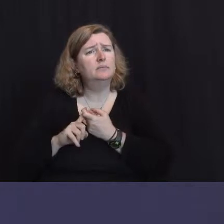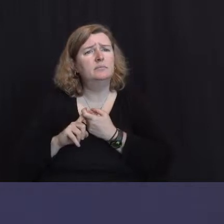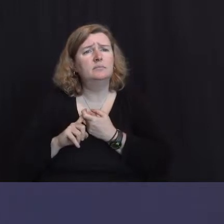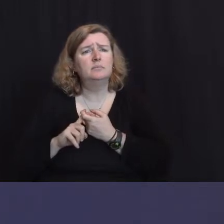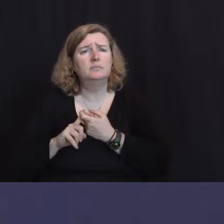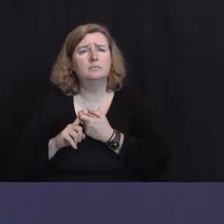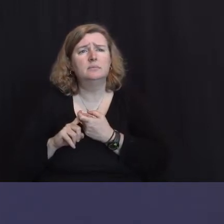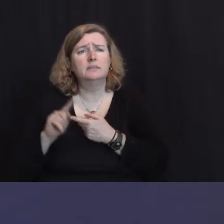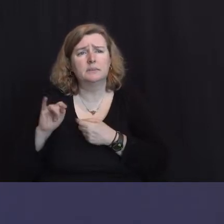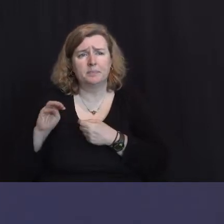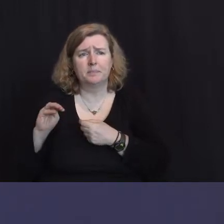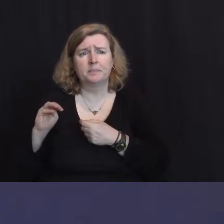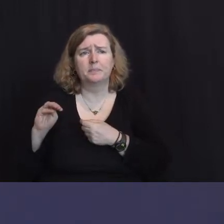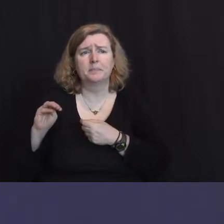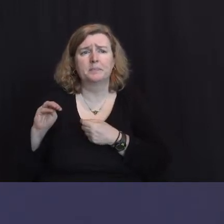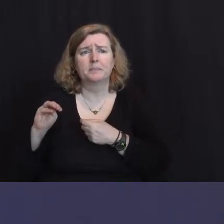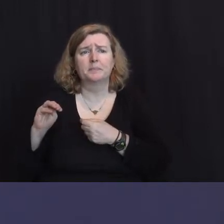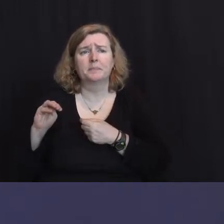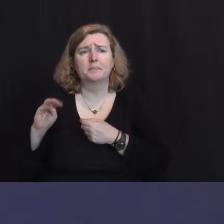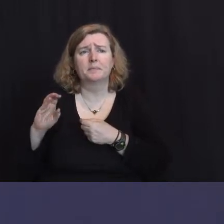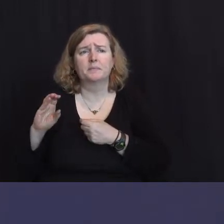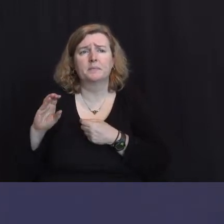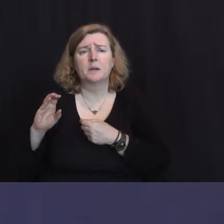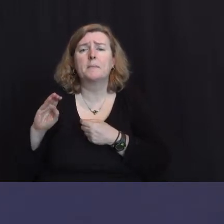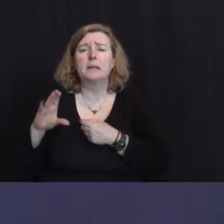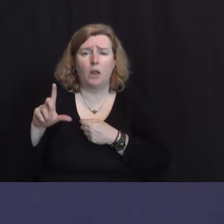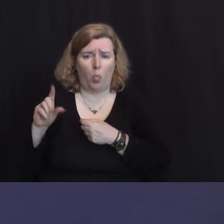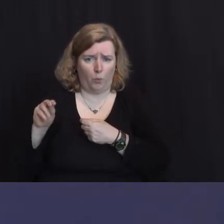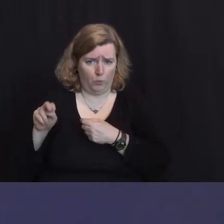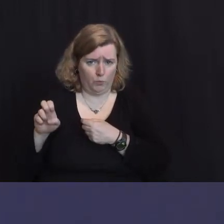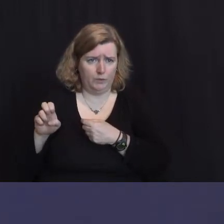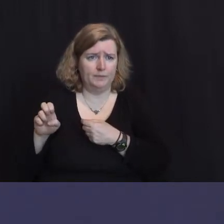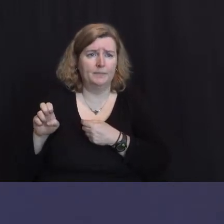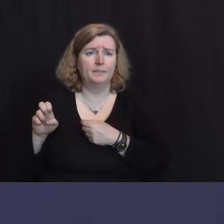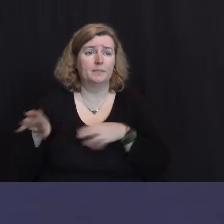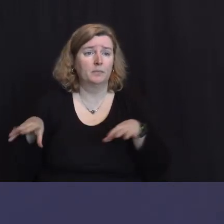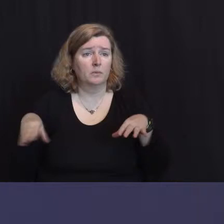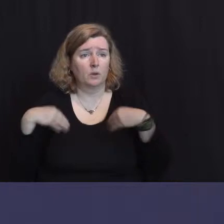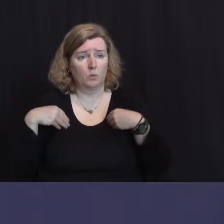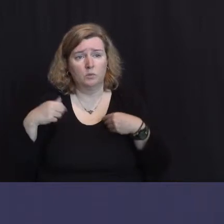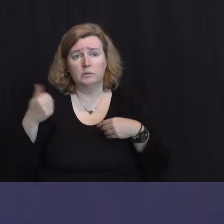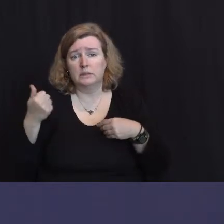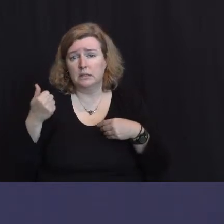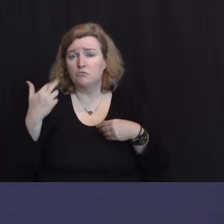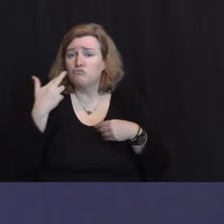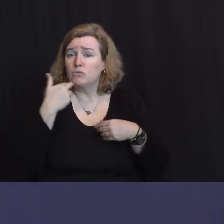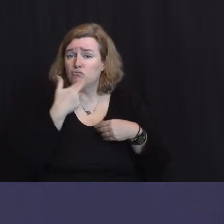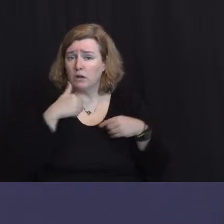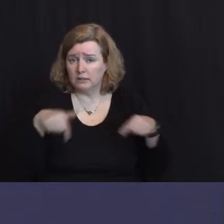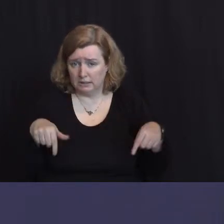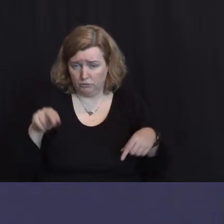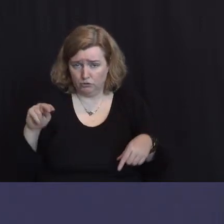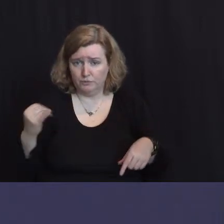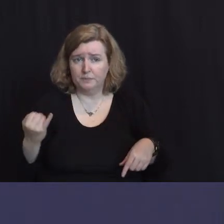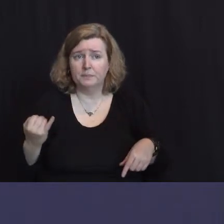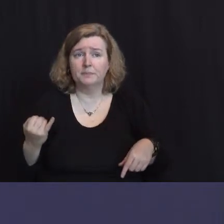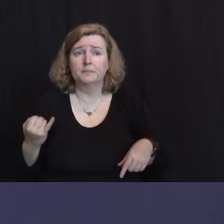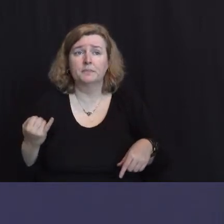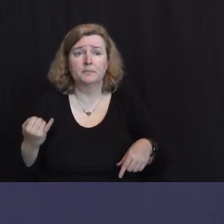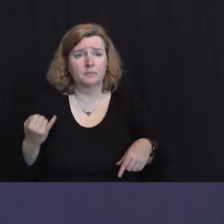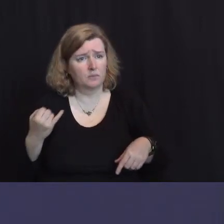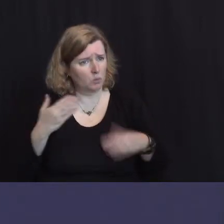McClune, who owns 10 New Jersey restaurants, and I think, if I read the article right, has plans to open 3 more this summer, which